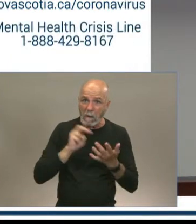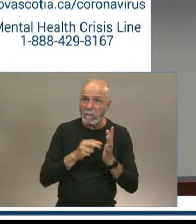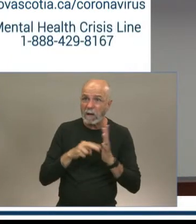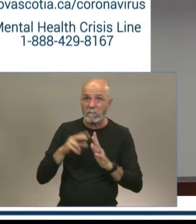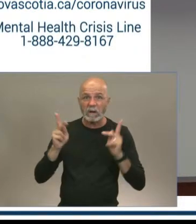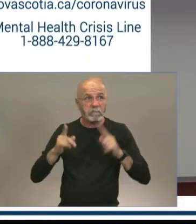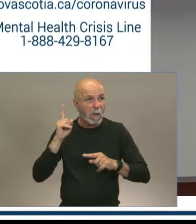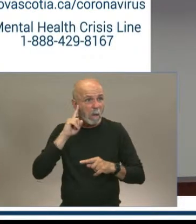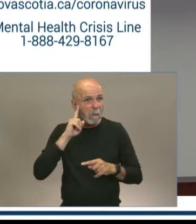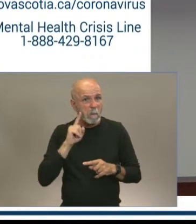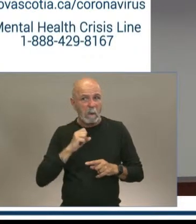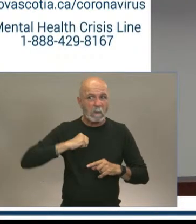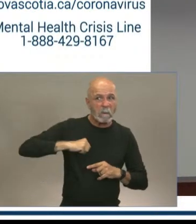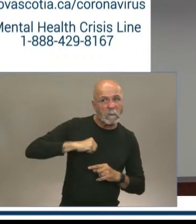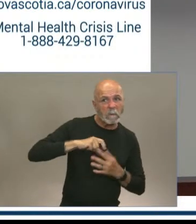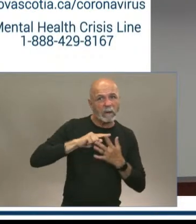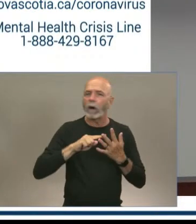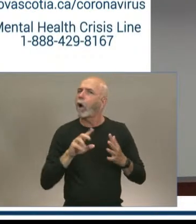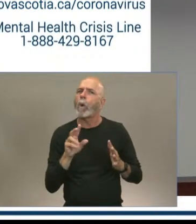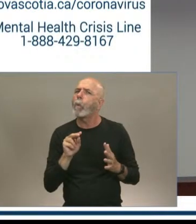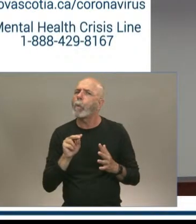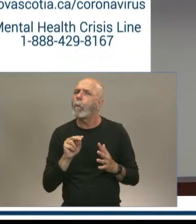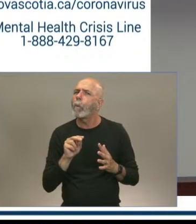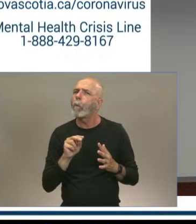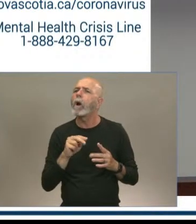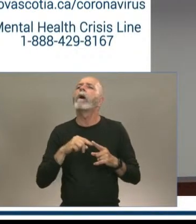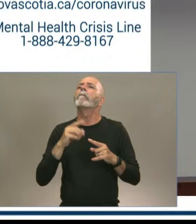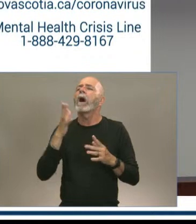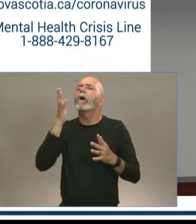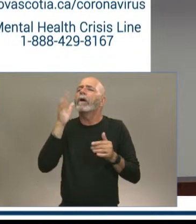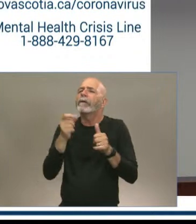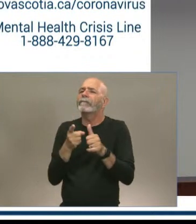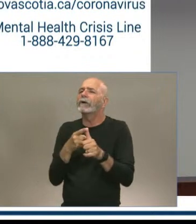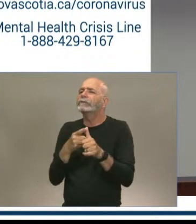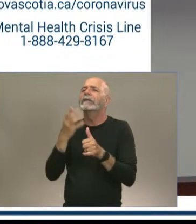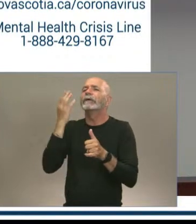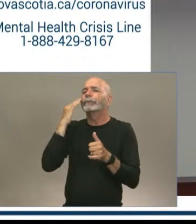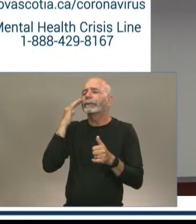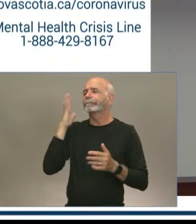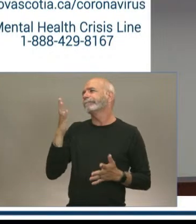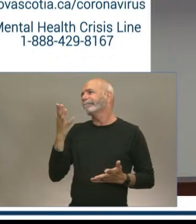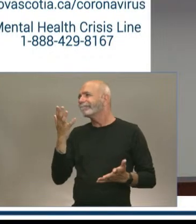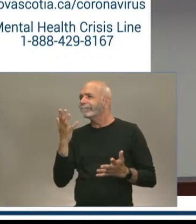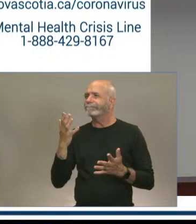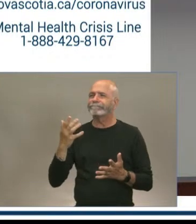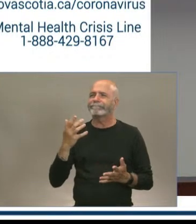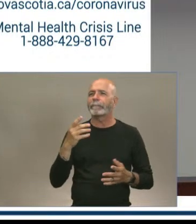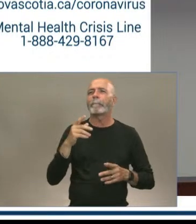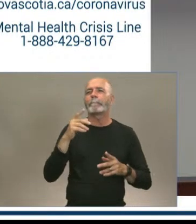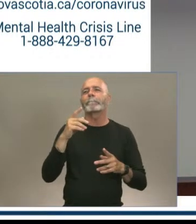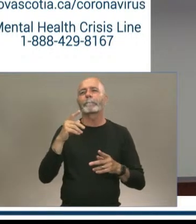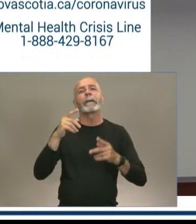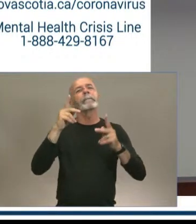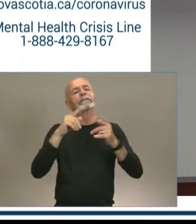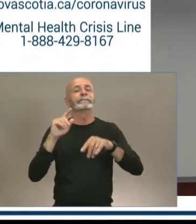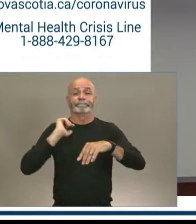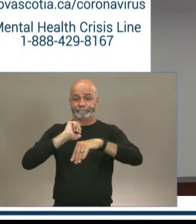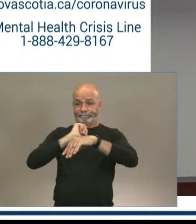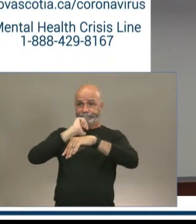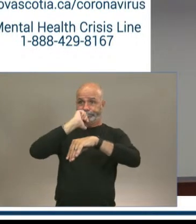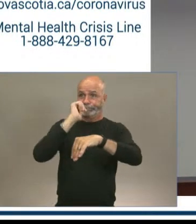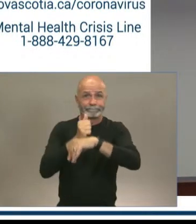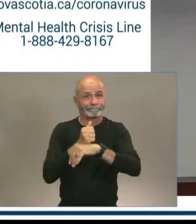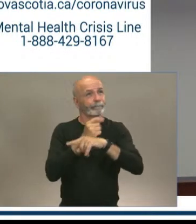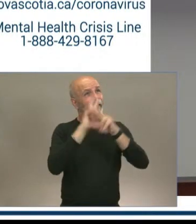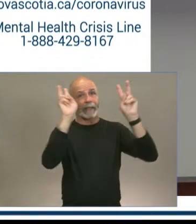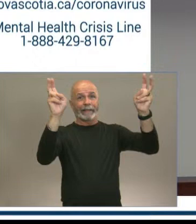demand. But you're absolutely right. The reason we are now going to walk-in, and we are looking at additional walk-in